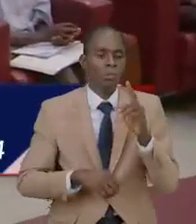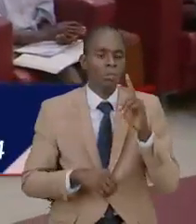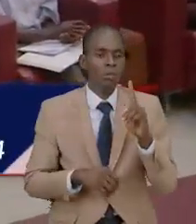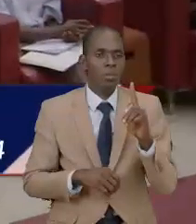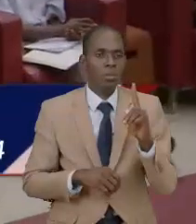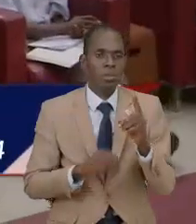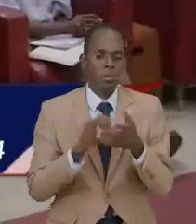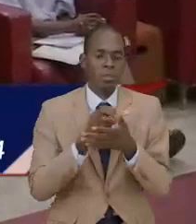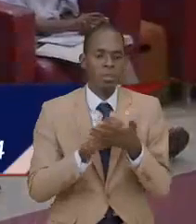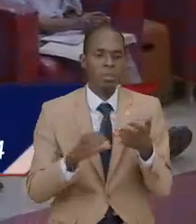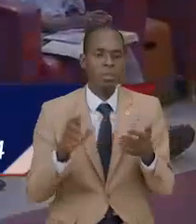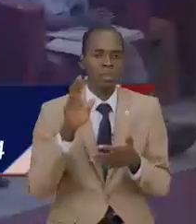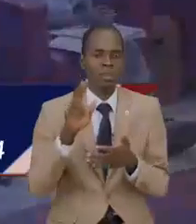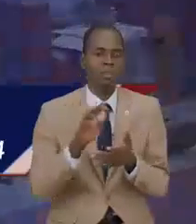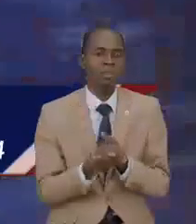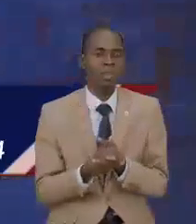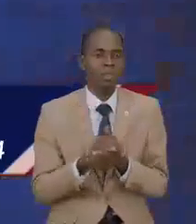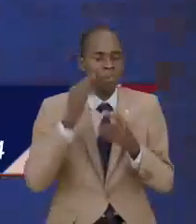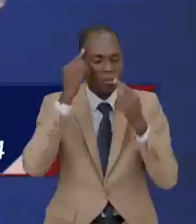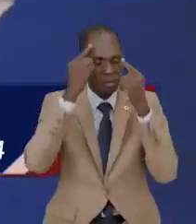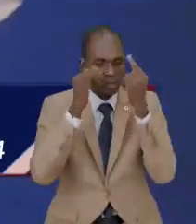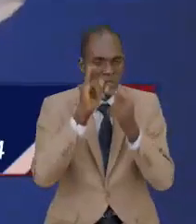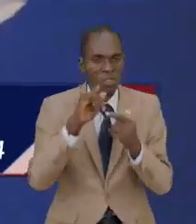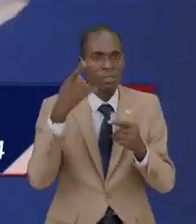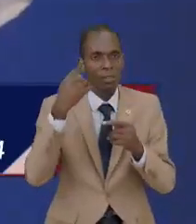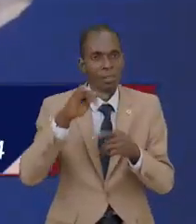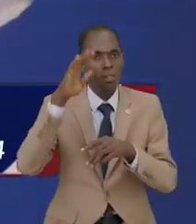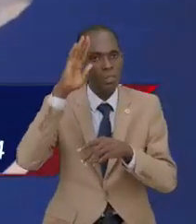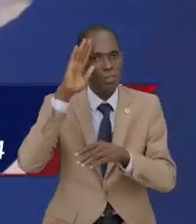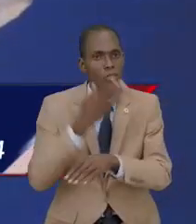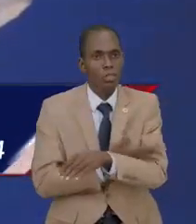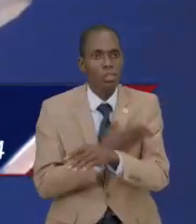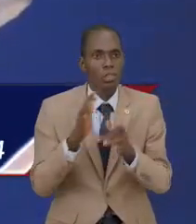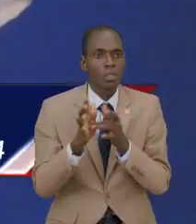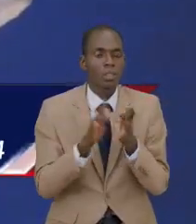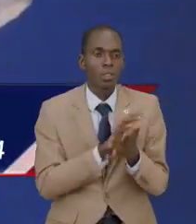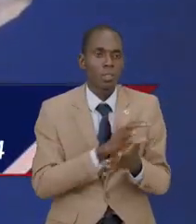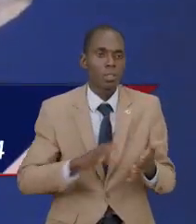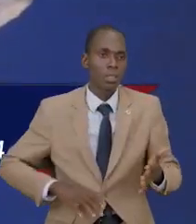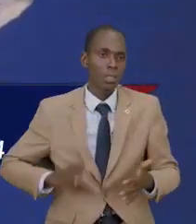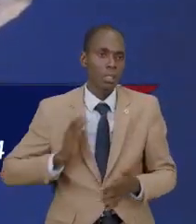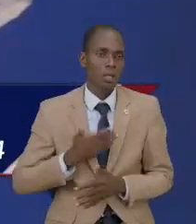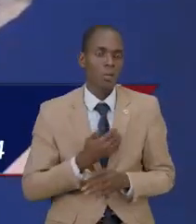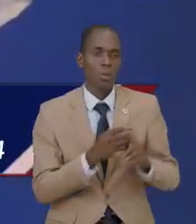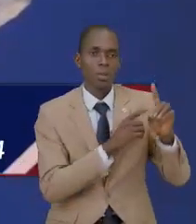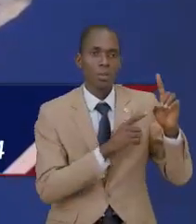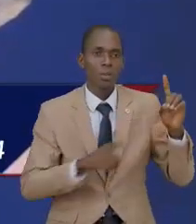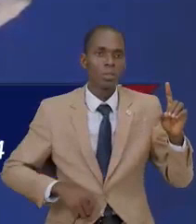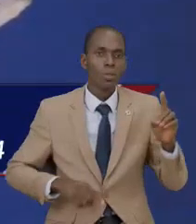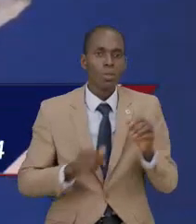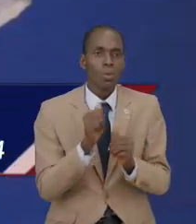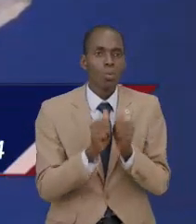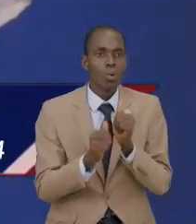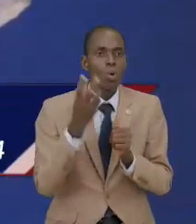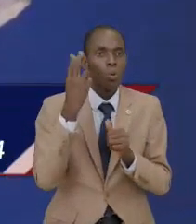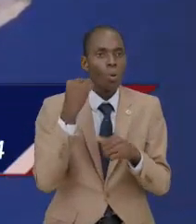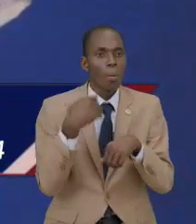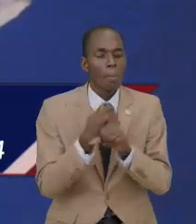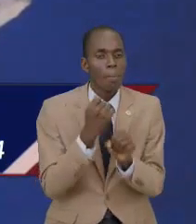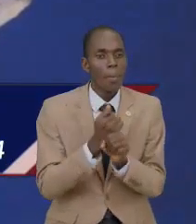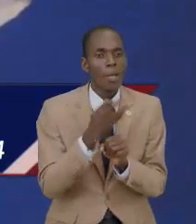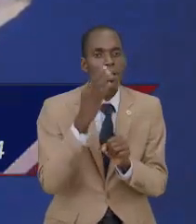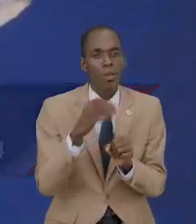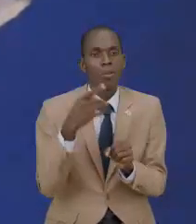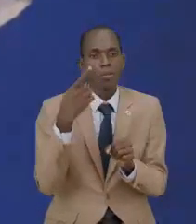1, reading from verse 3, concerning his son Jesus Christ, our Lord, which was made of